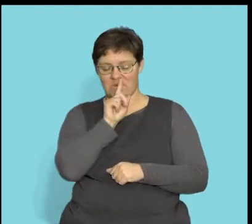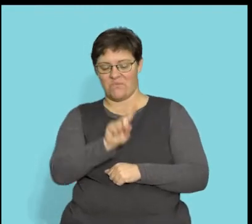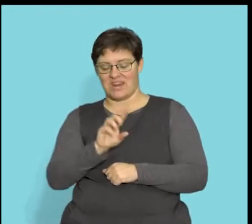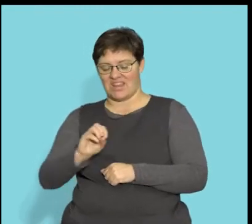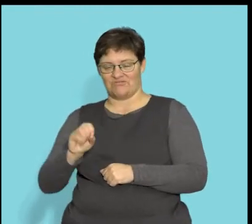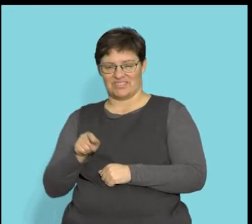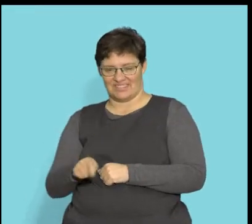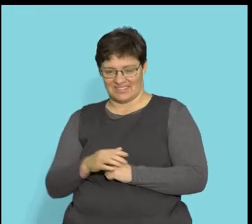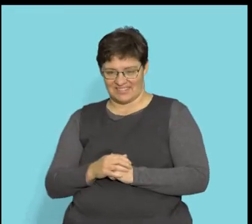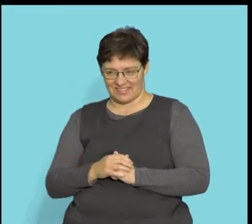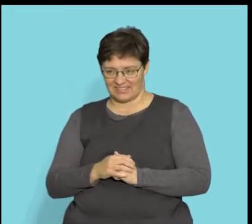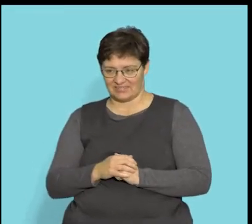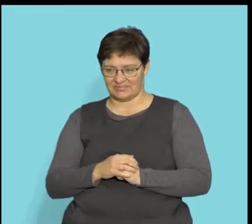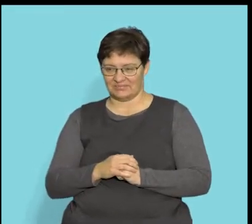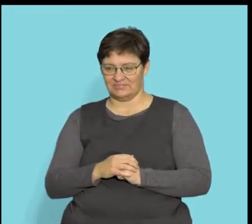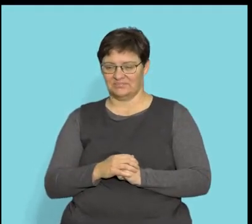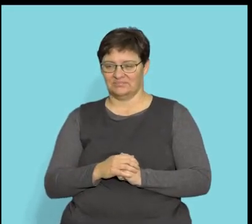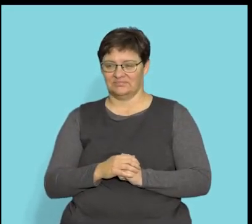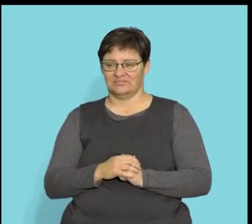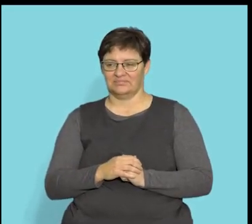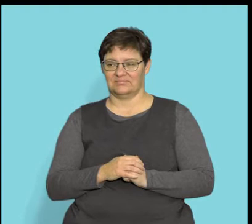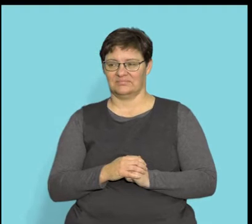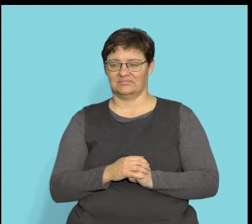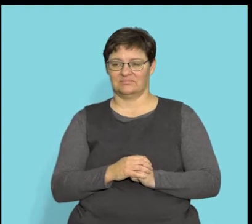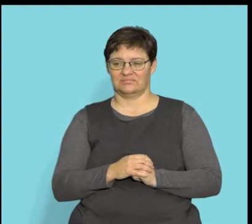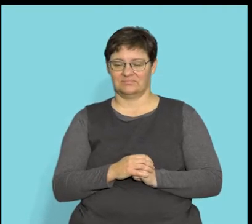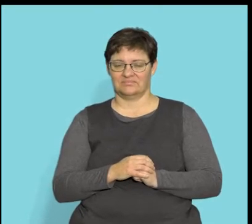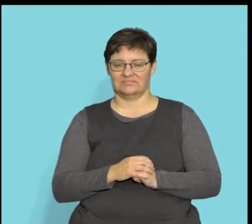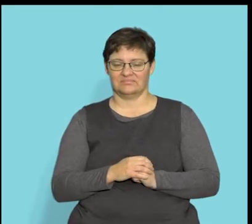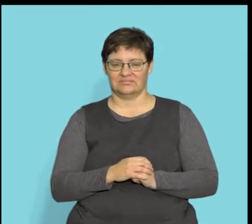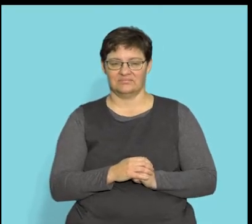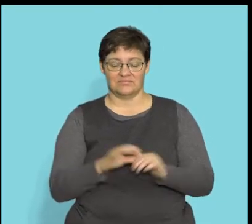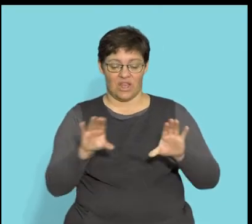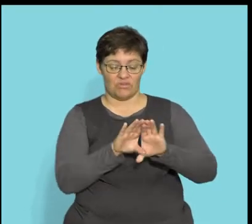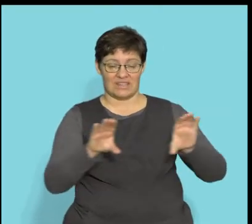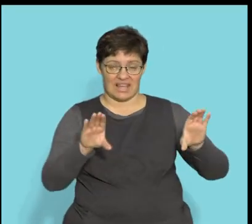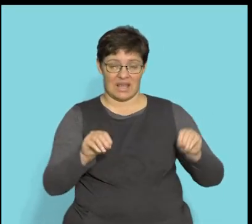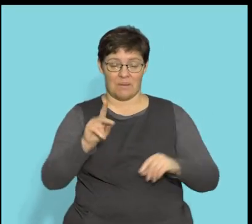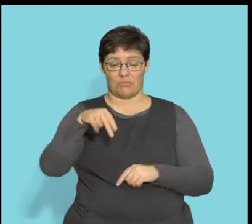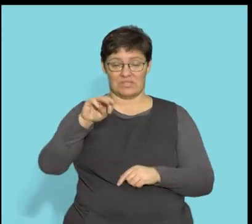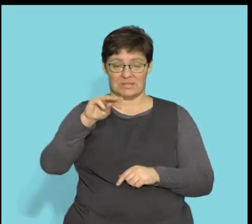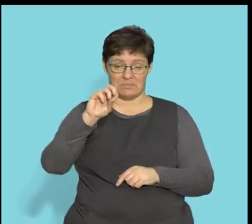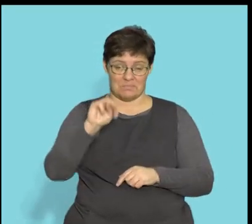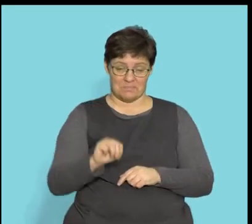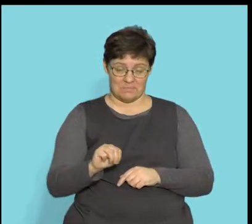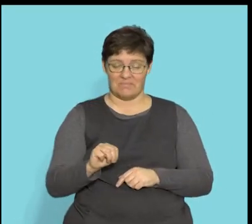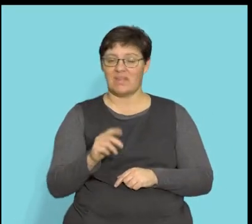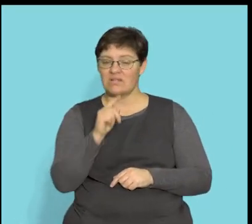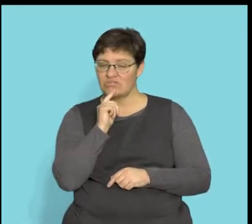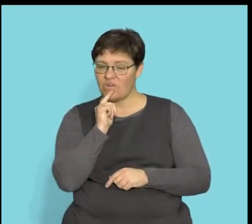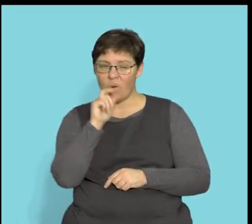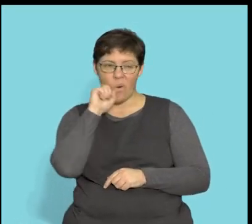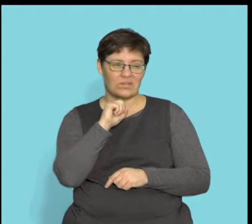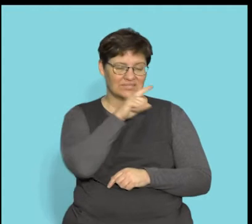the surface area of a three-dimensional shape, and in this case it is going to be the rectangular prism, the scale factor